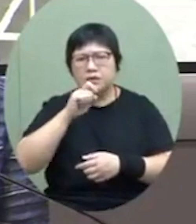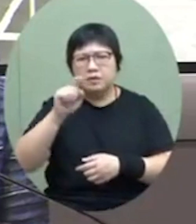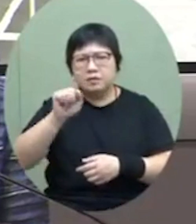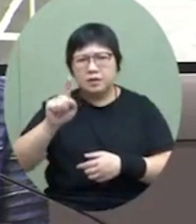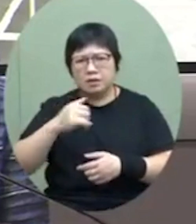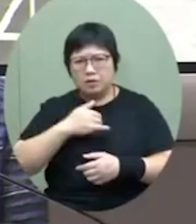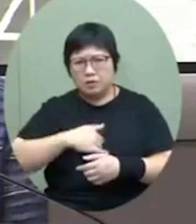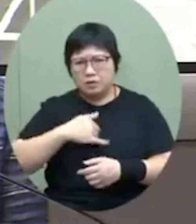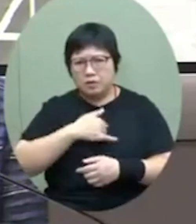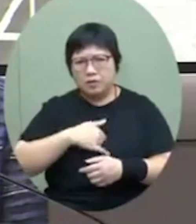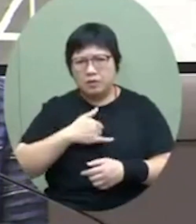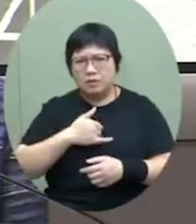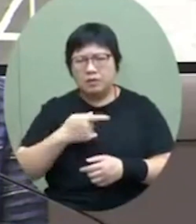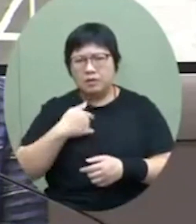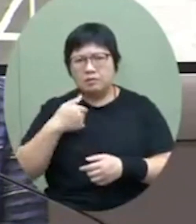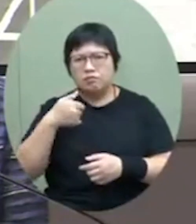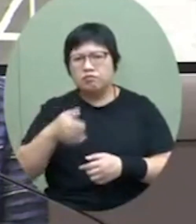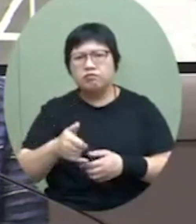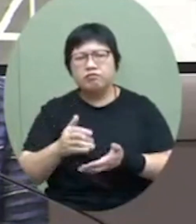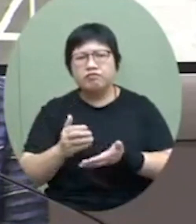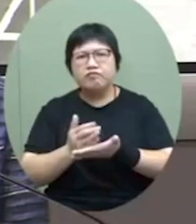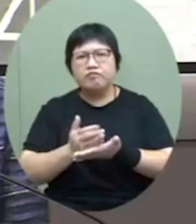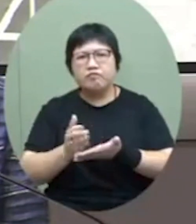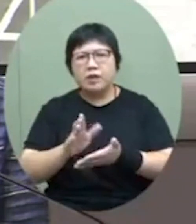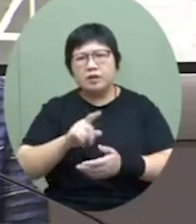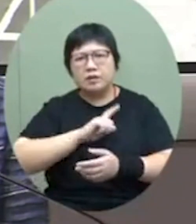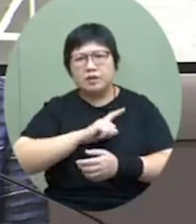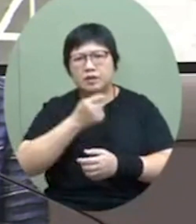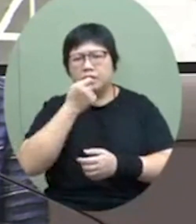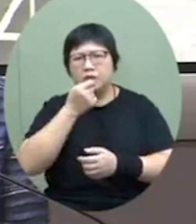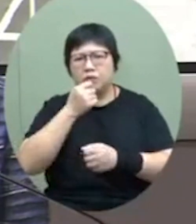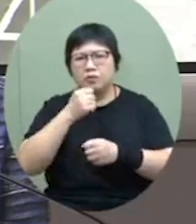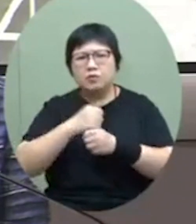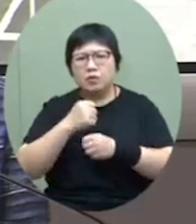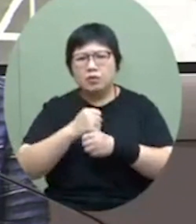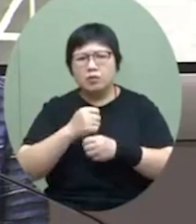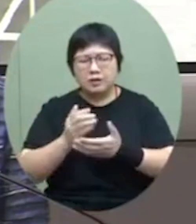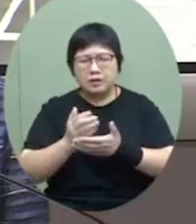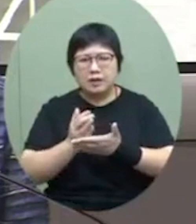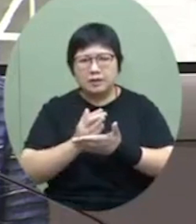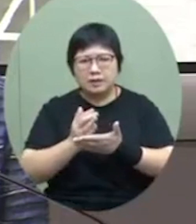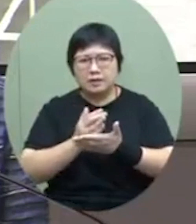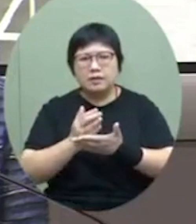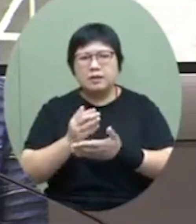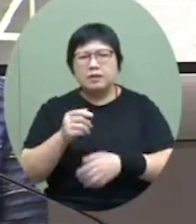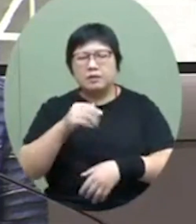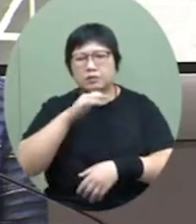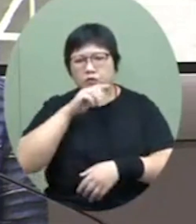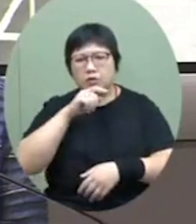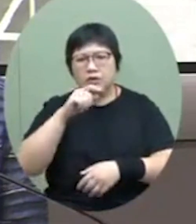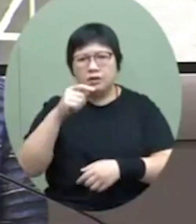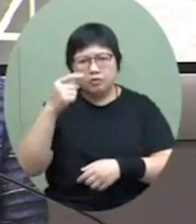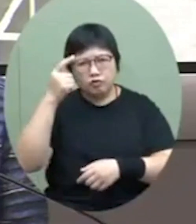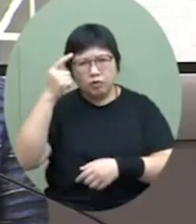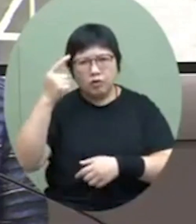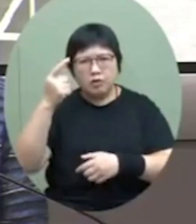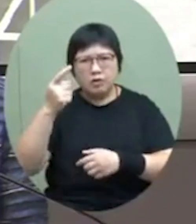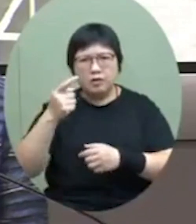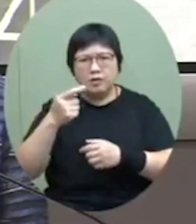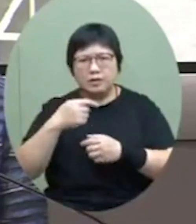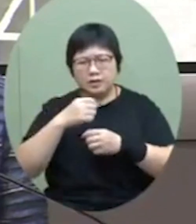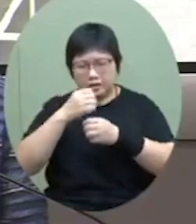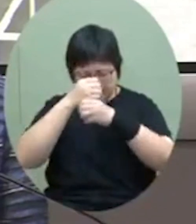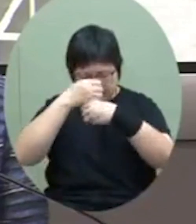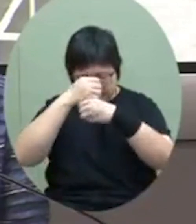entirely voluntary uh programs to uh provide testing for those who want to have a test either to find out whether they